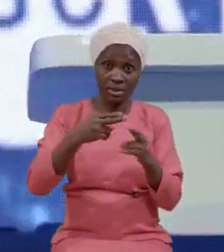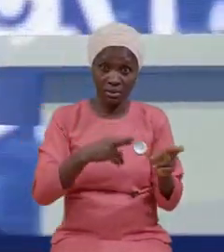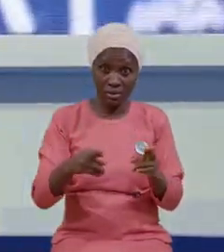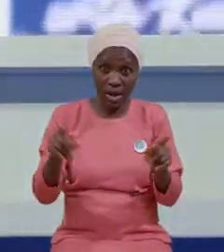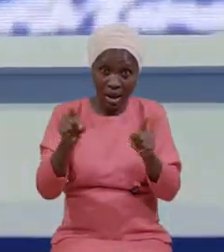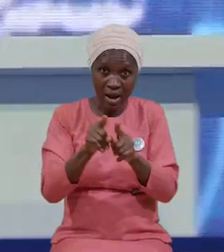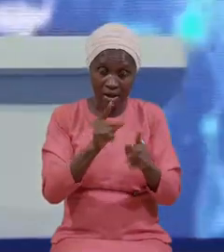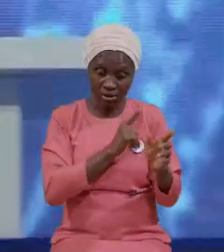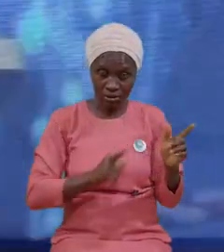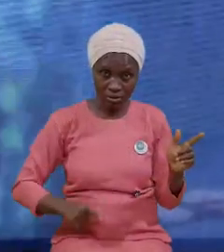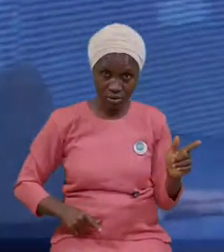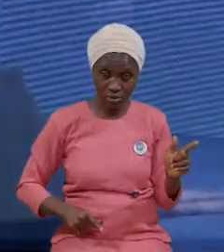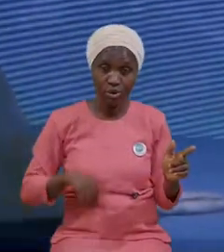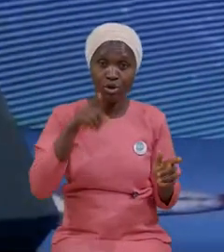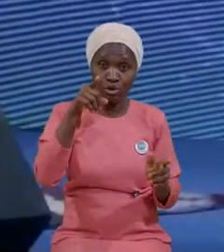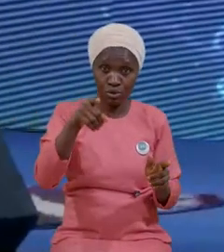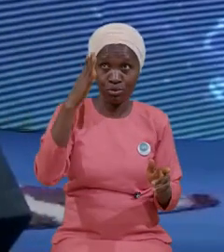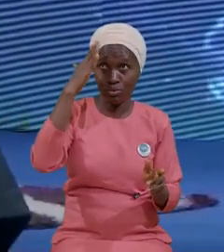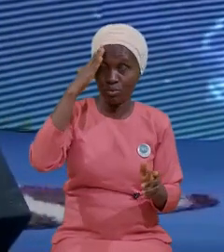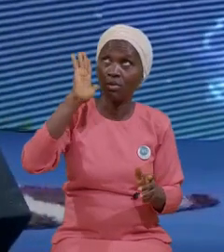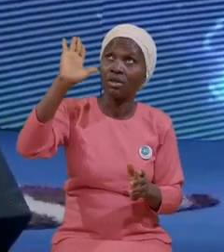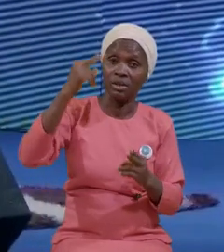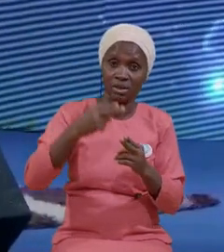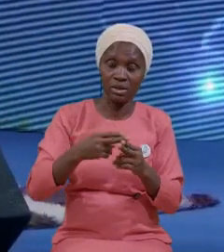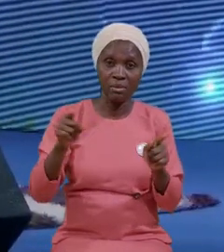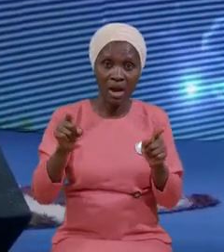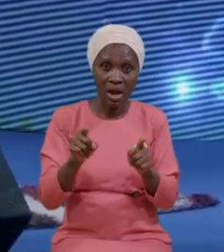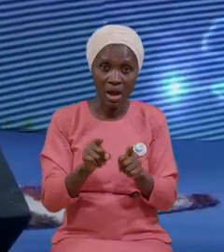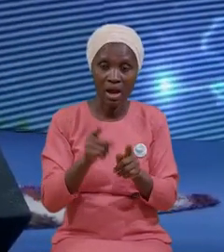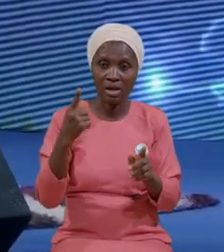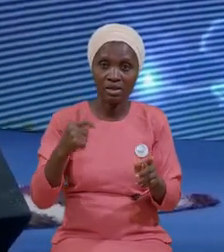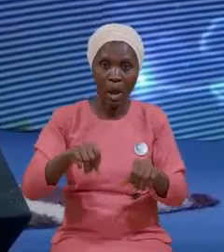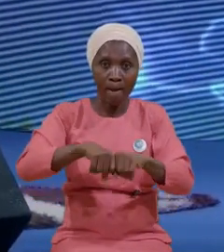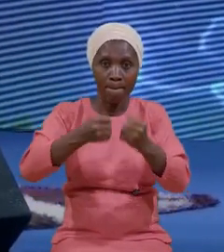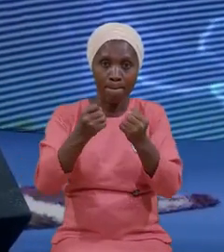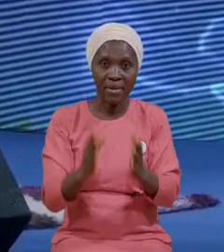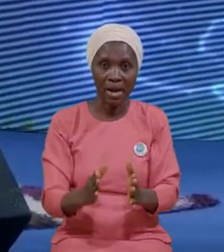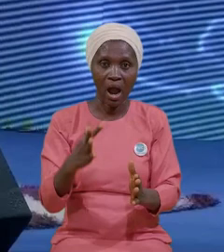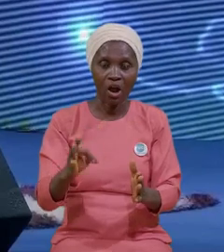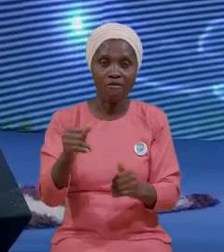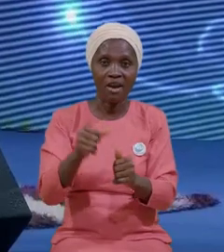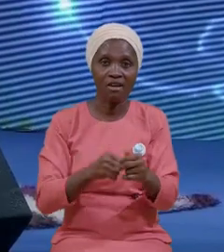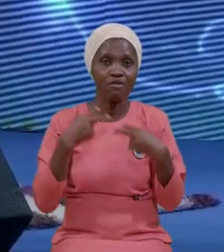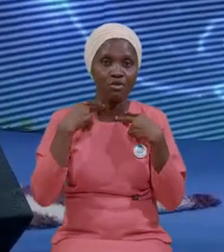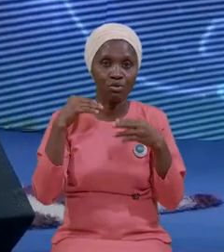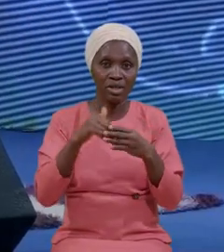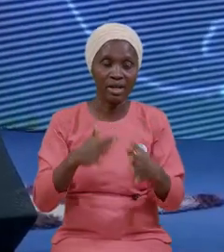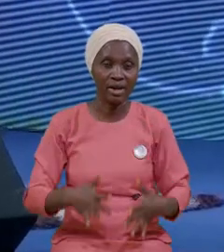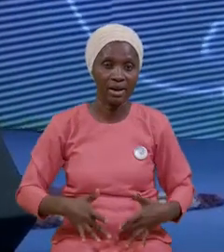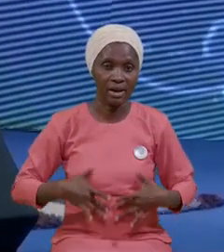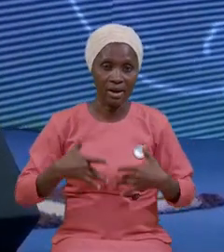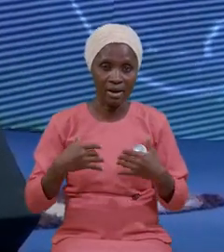Lord. You know his name as the breaker of every yoke in life.